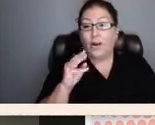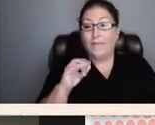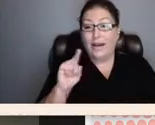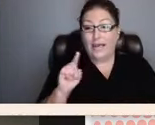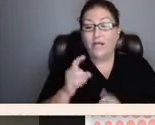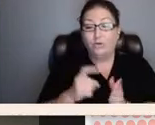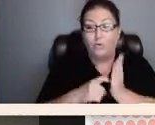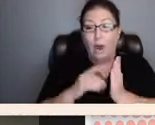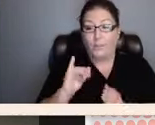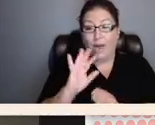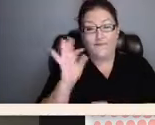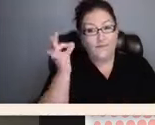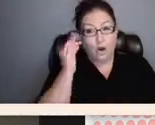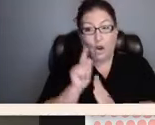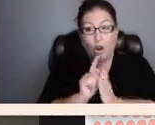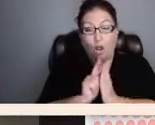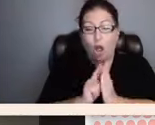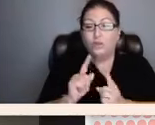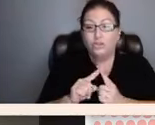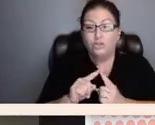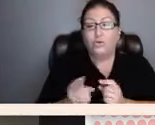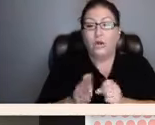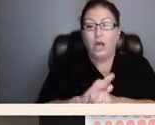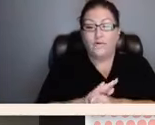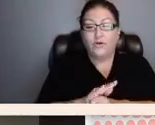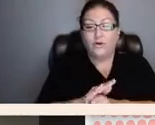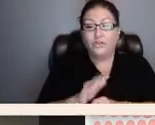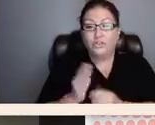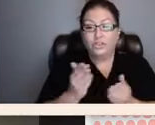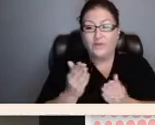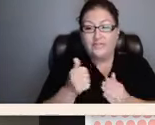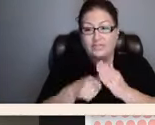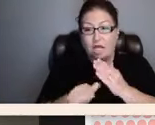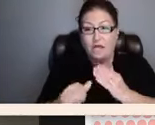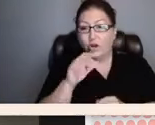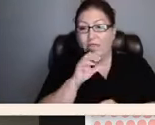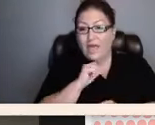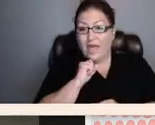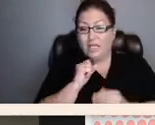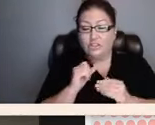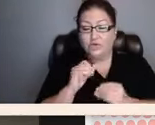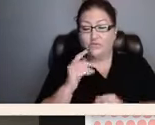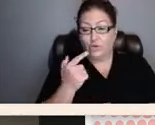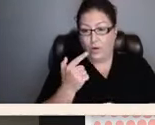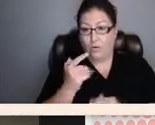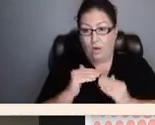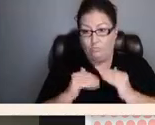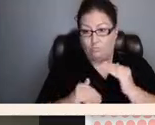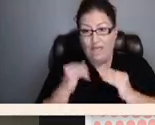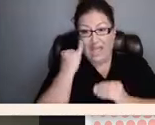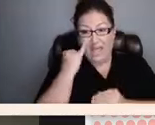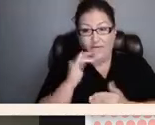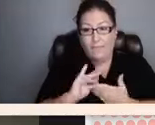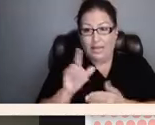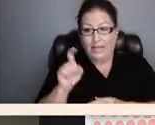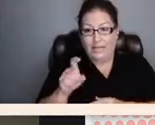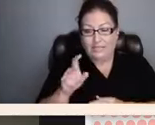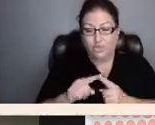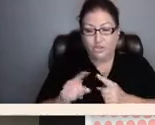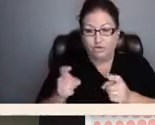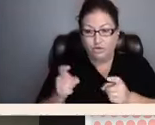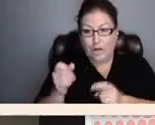cover services to eligible recipients under the age of 21, if medically necessary, to treat a mental or